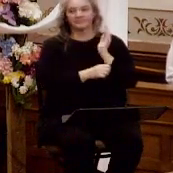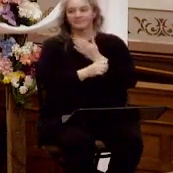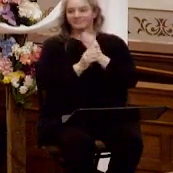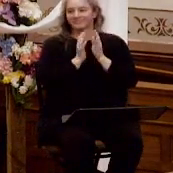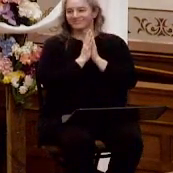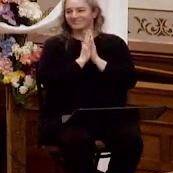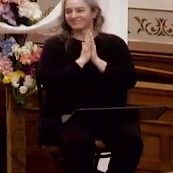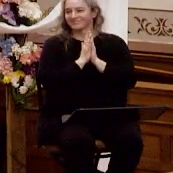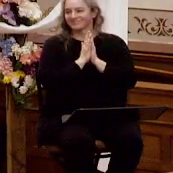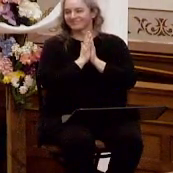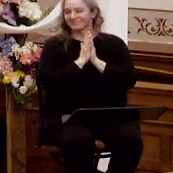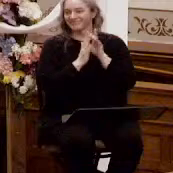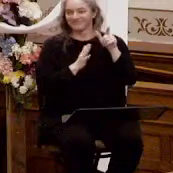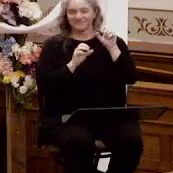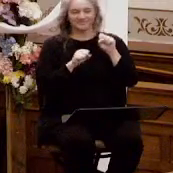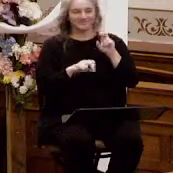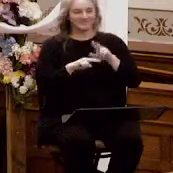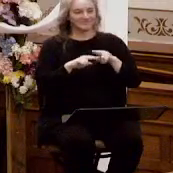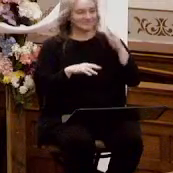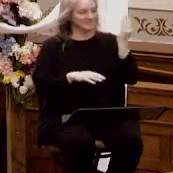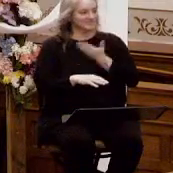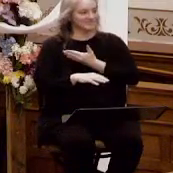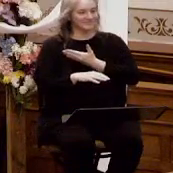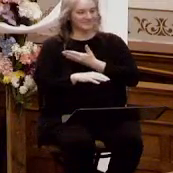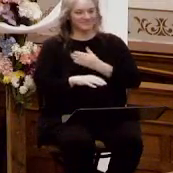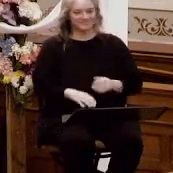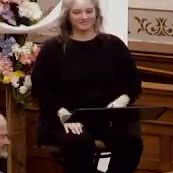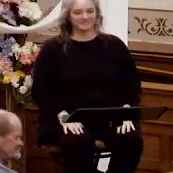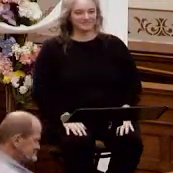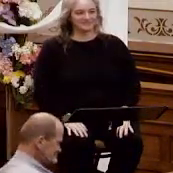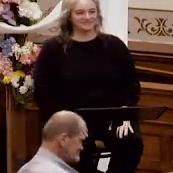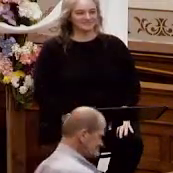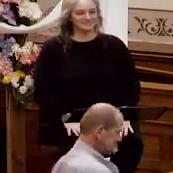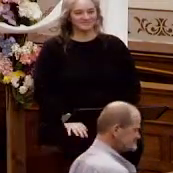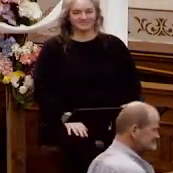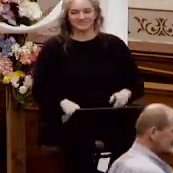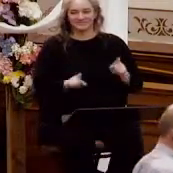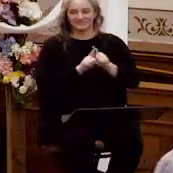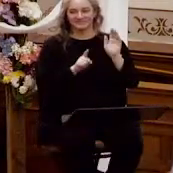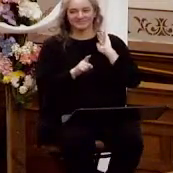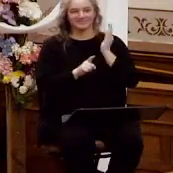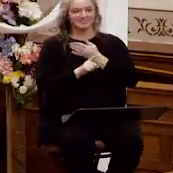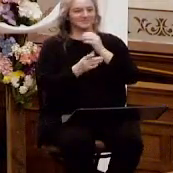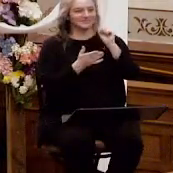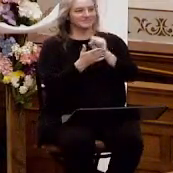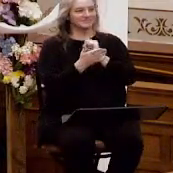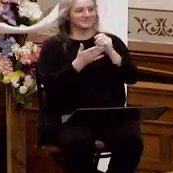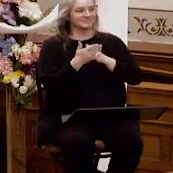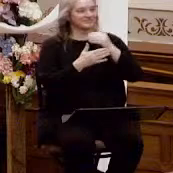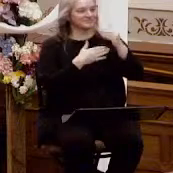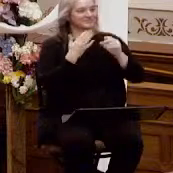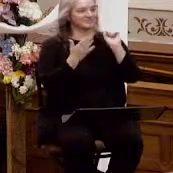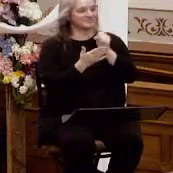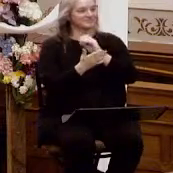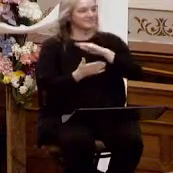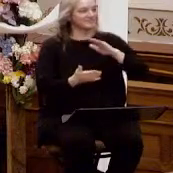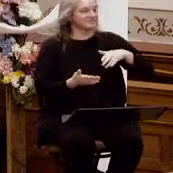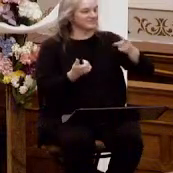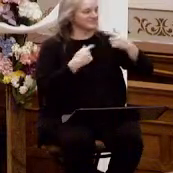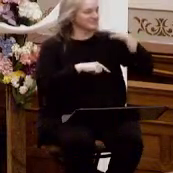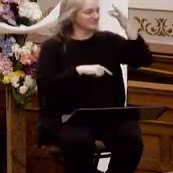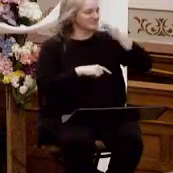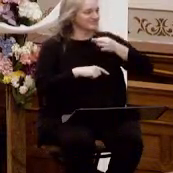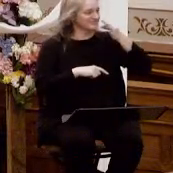you. You may be seated. Welcome. As we sing the next song, the children can come forward for the children's moment.